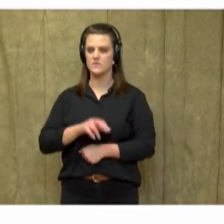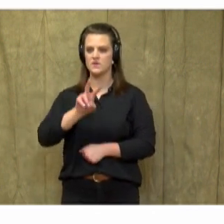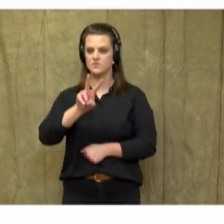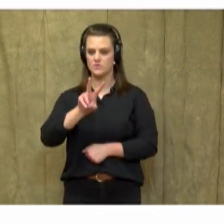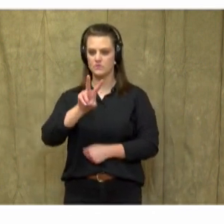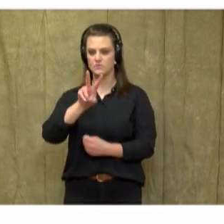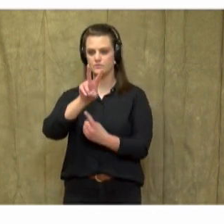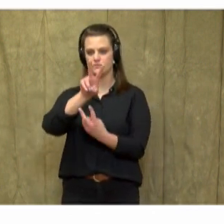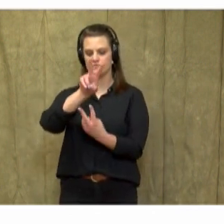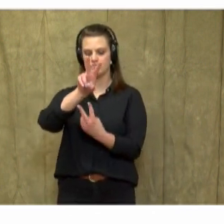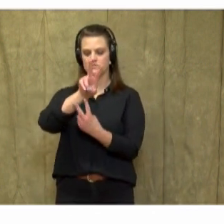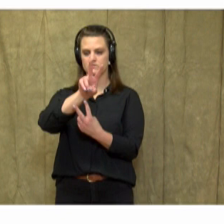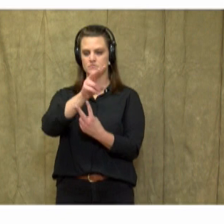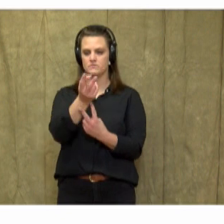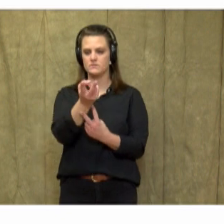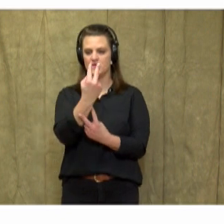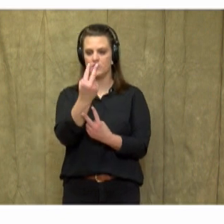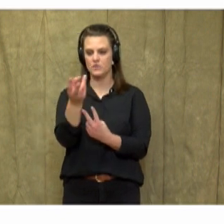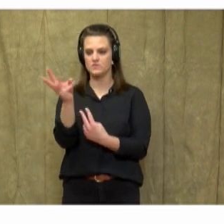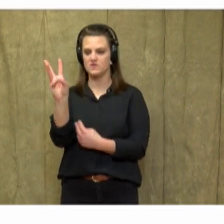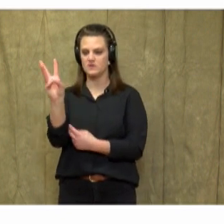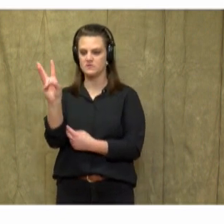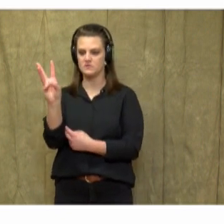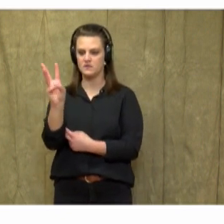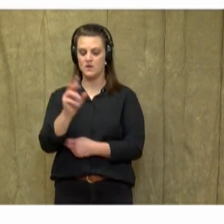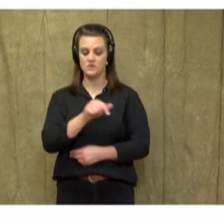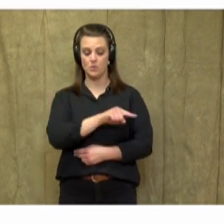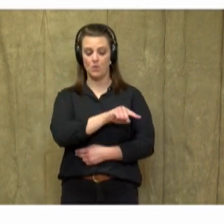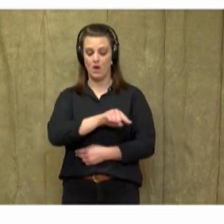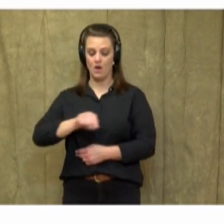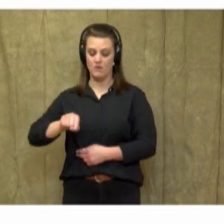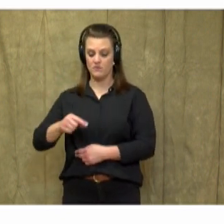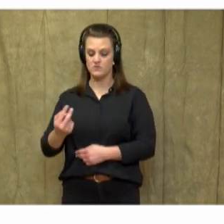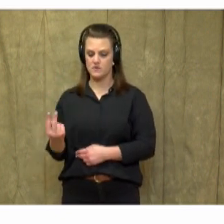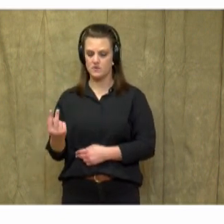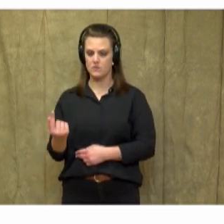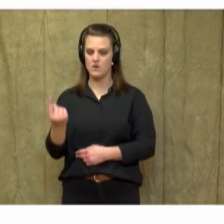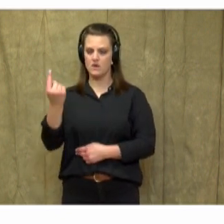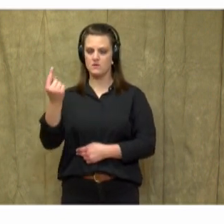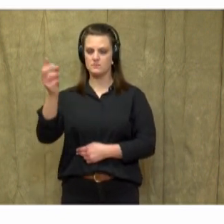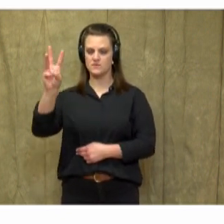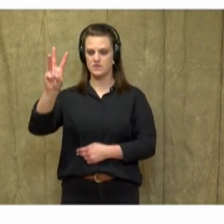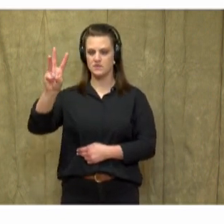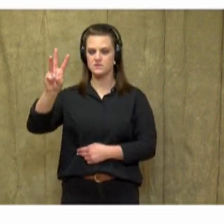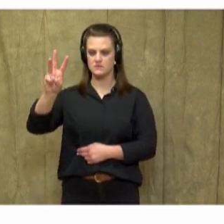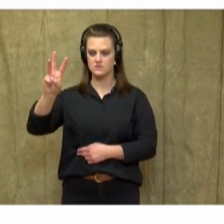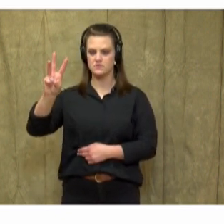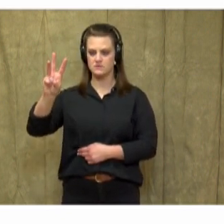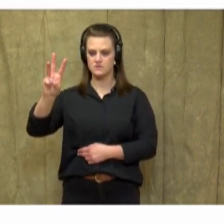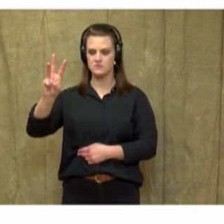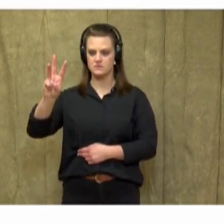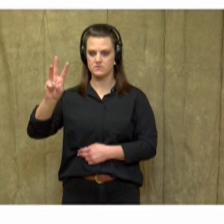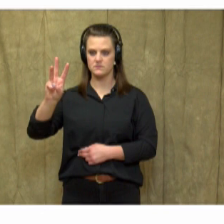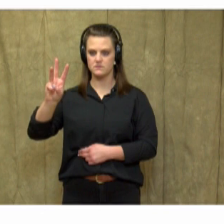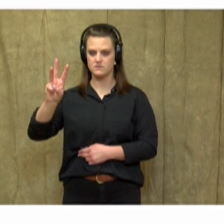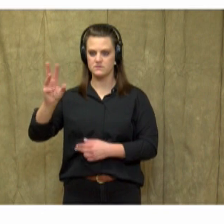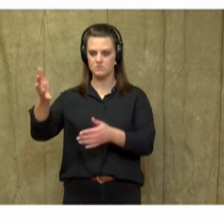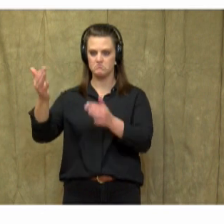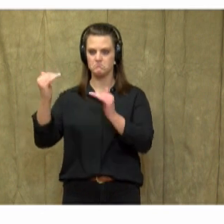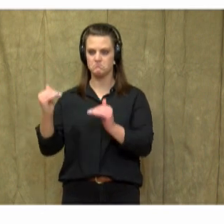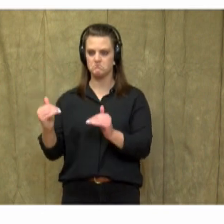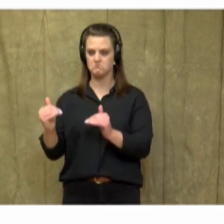2, 6. Over 2, up 6. This ordered